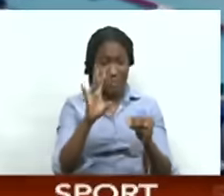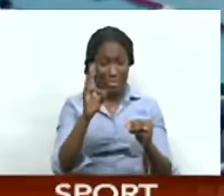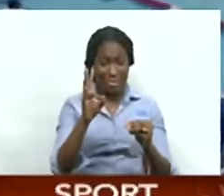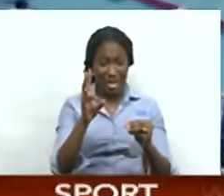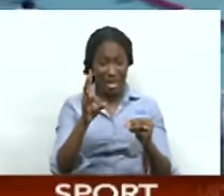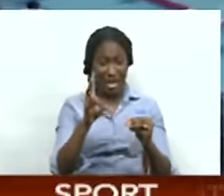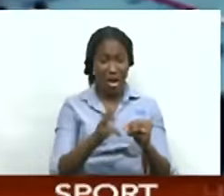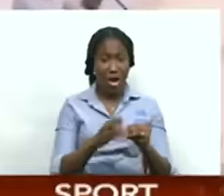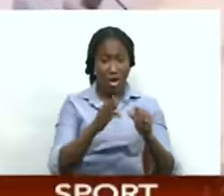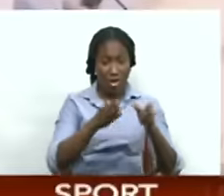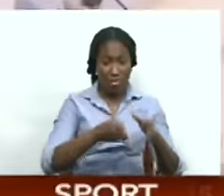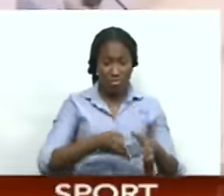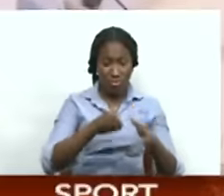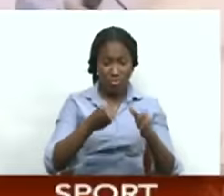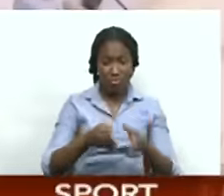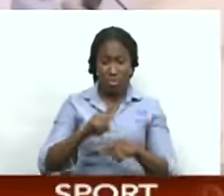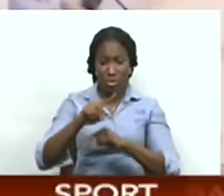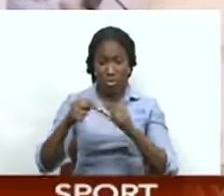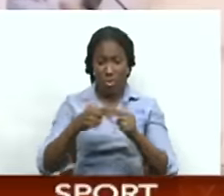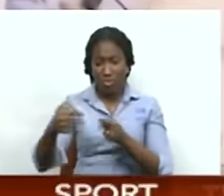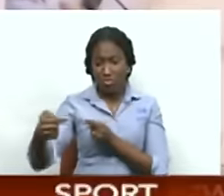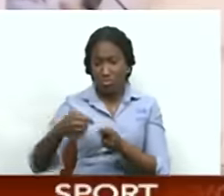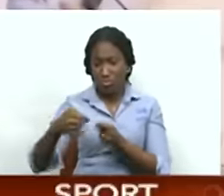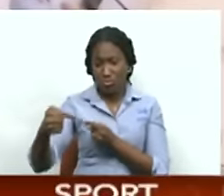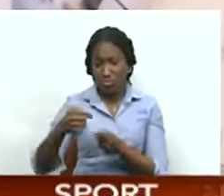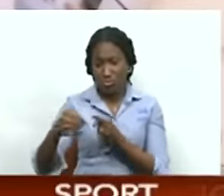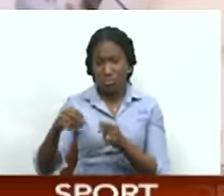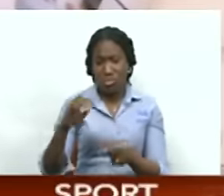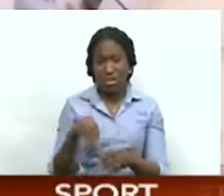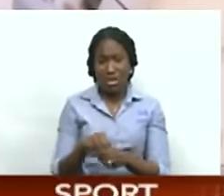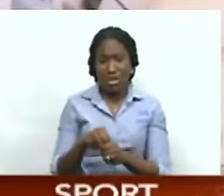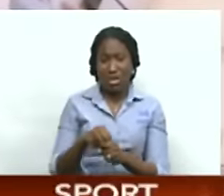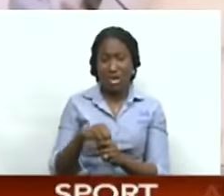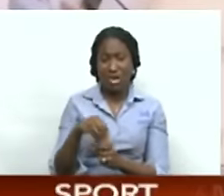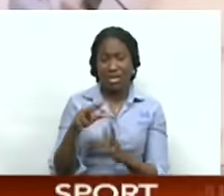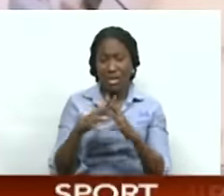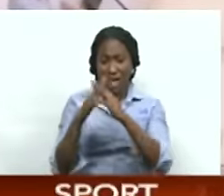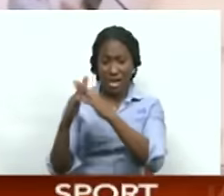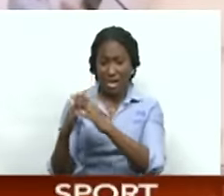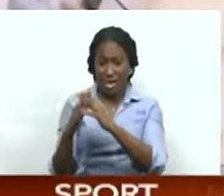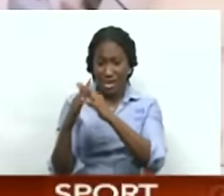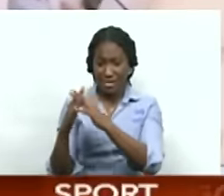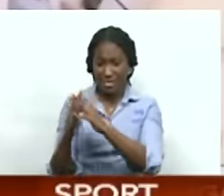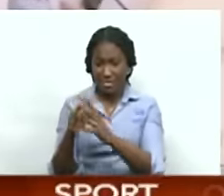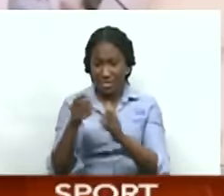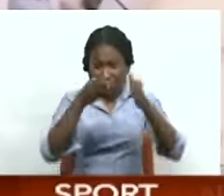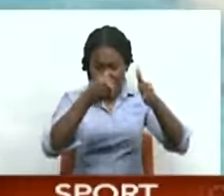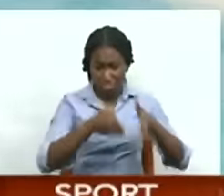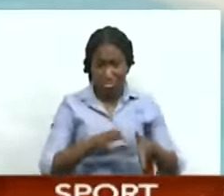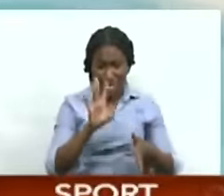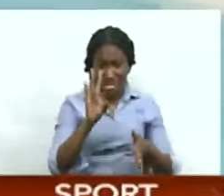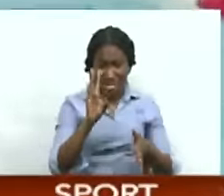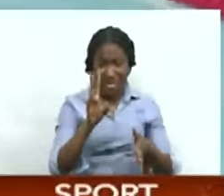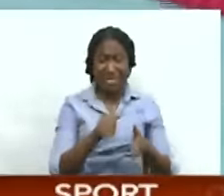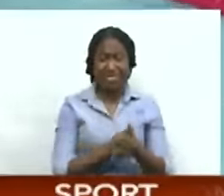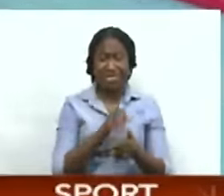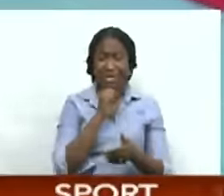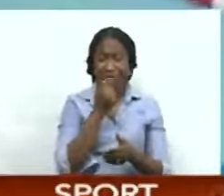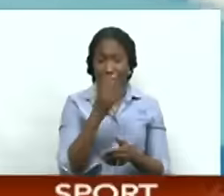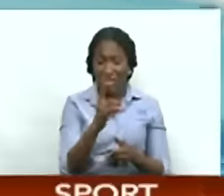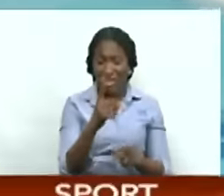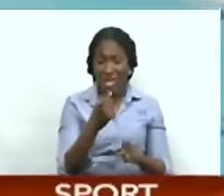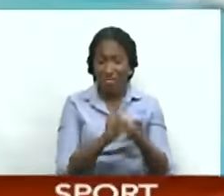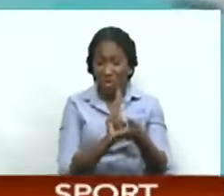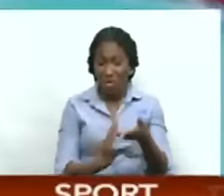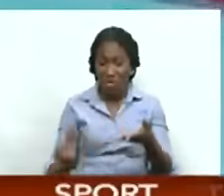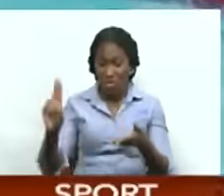Intercollegiate Aquatic Center in Knoxville, Tennessee. From lane 7, the 18-year-old University of Tennessee swimmer led from start to